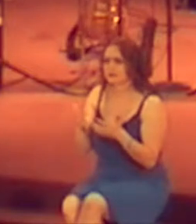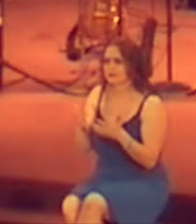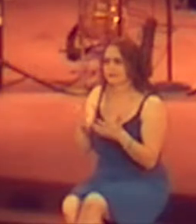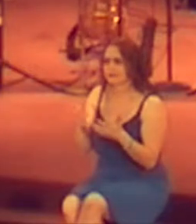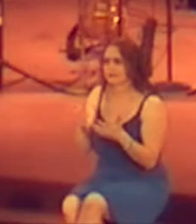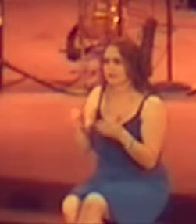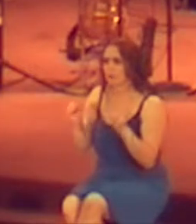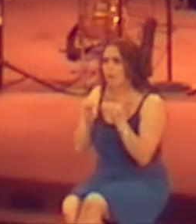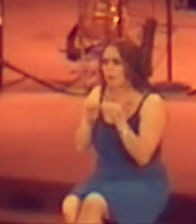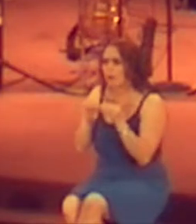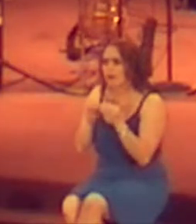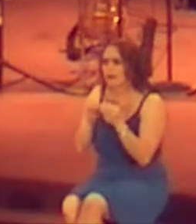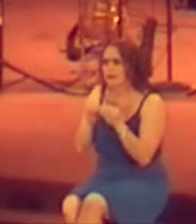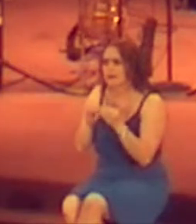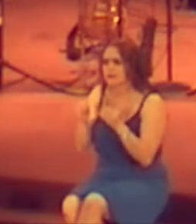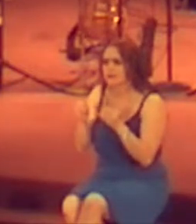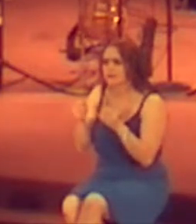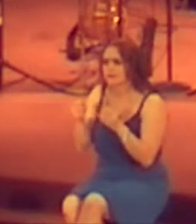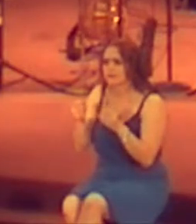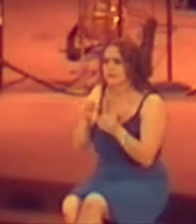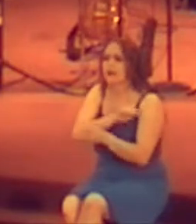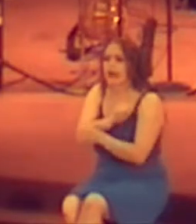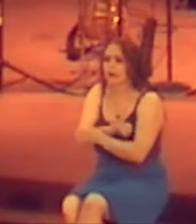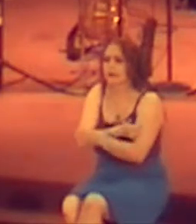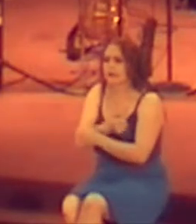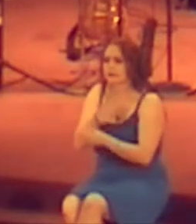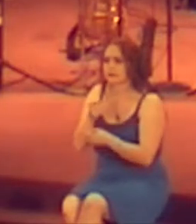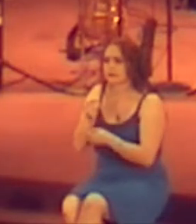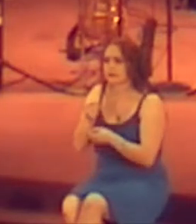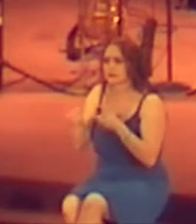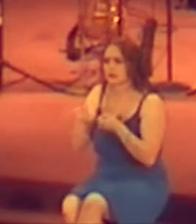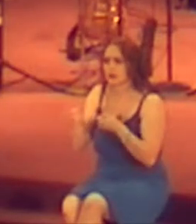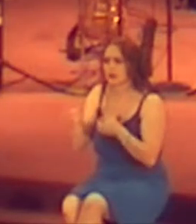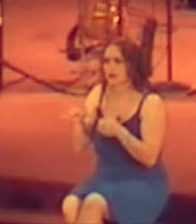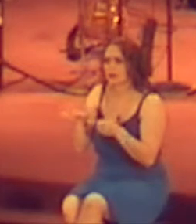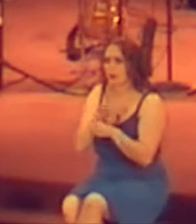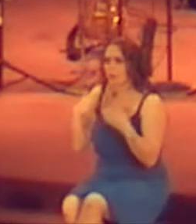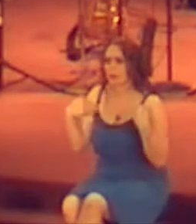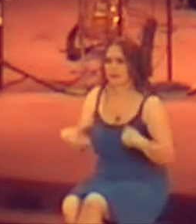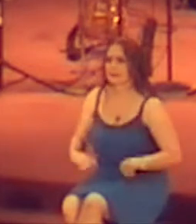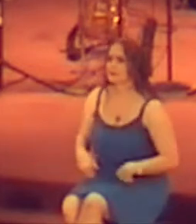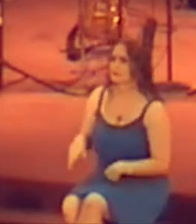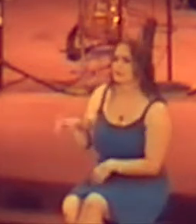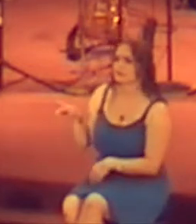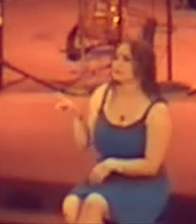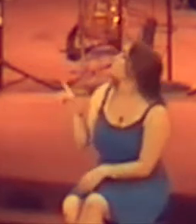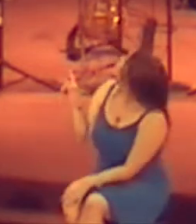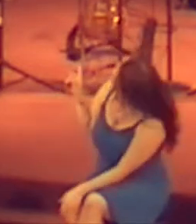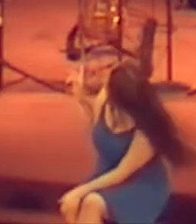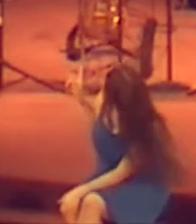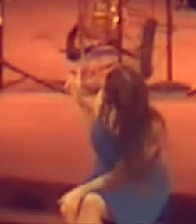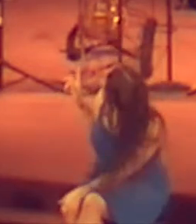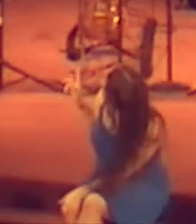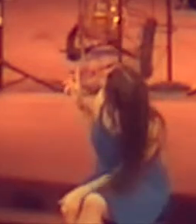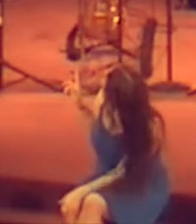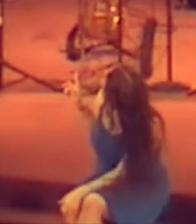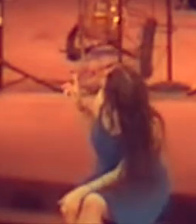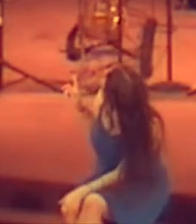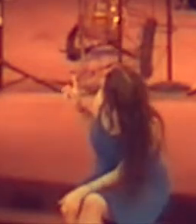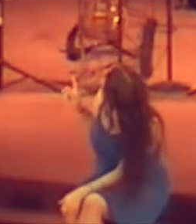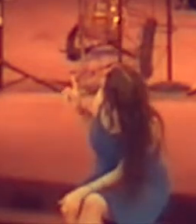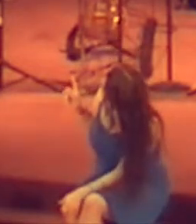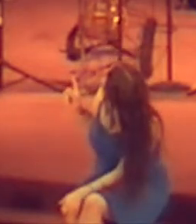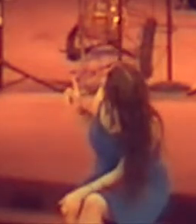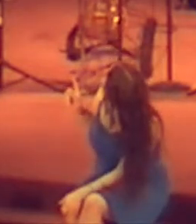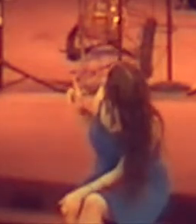Verse 4, look at the ships also. Though they are so great and are driven by strong winds, are still directed by a very small rudder wherever